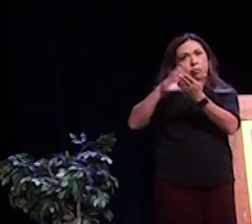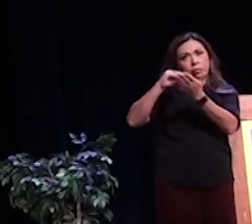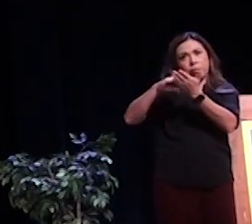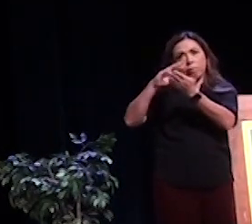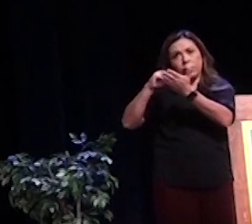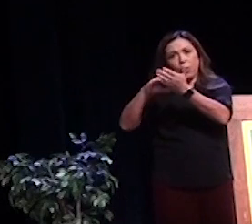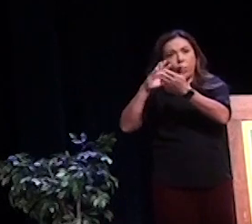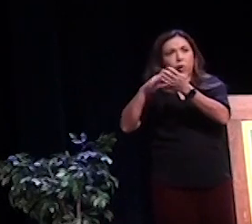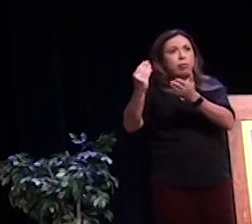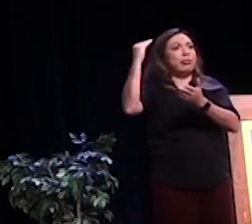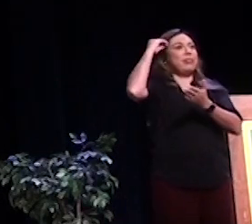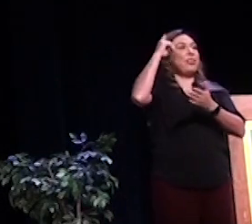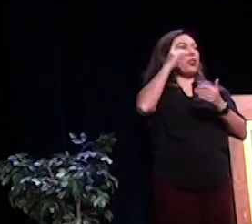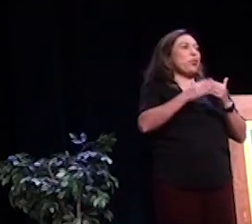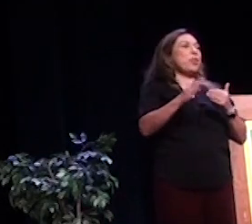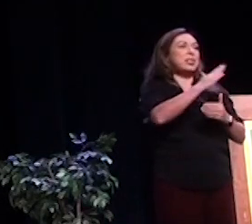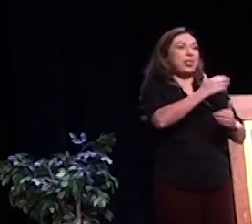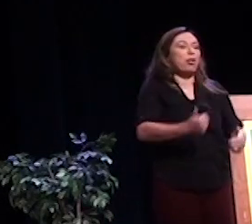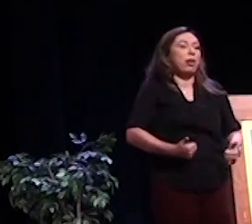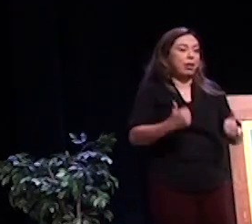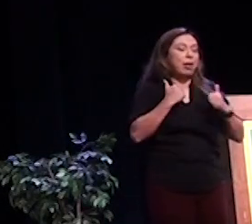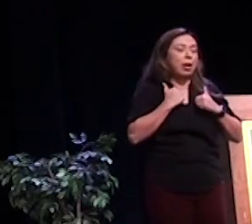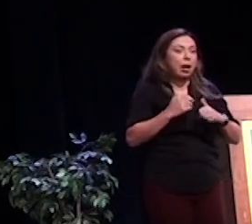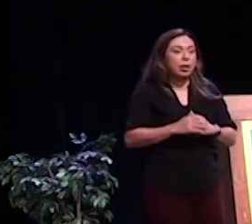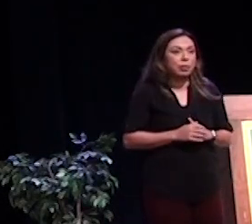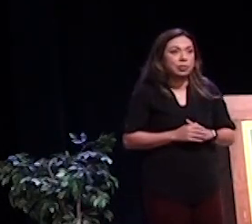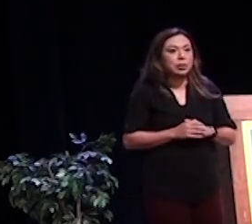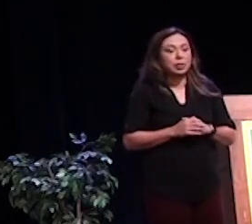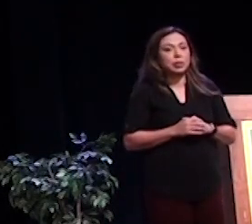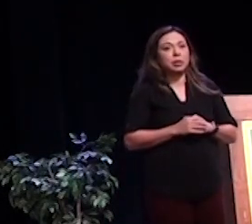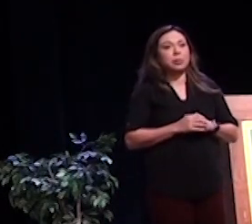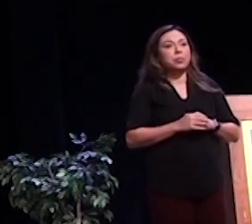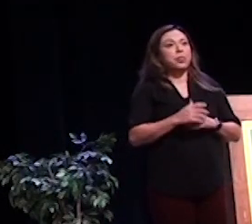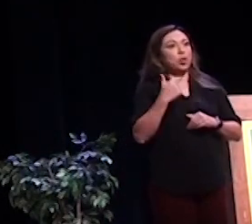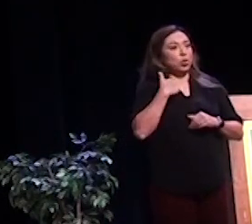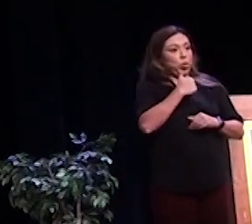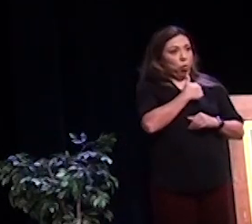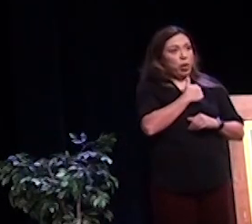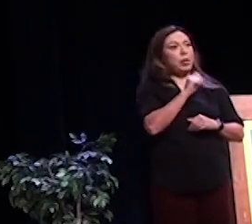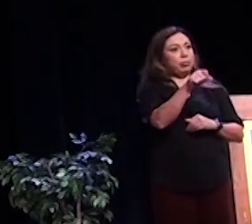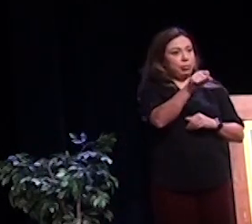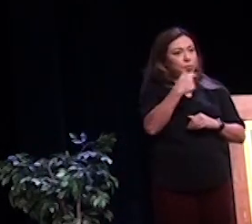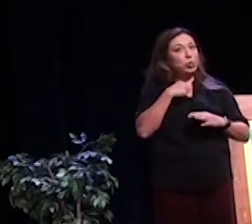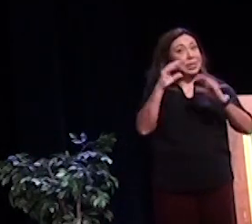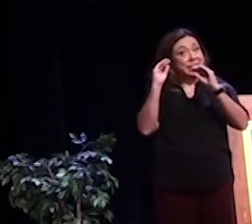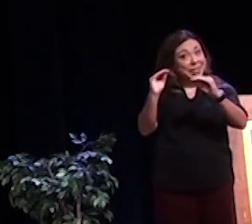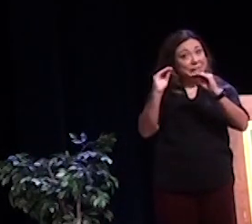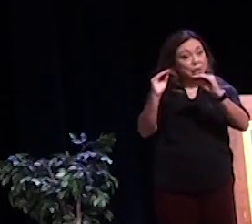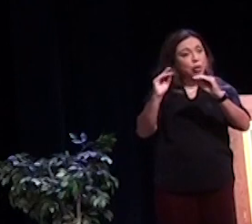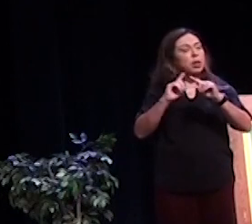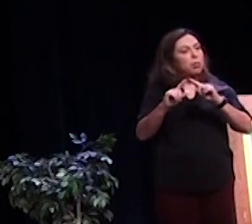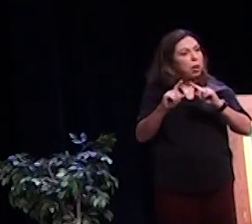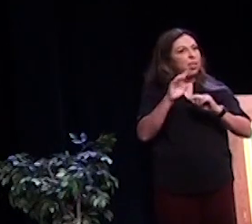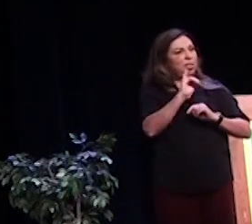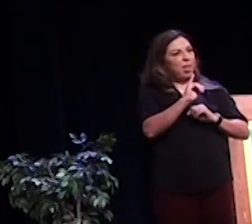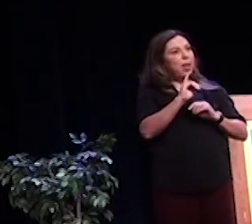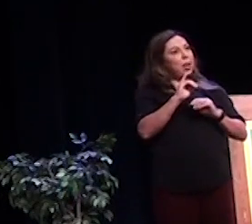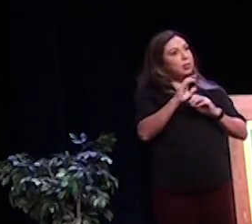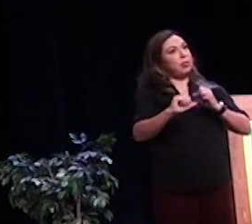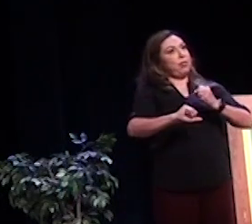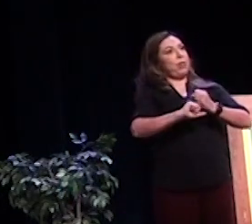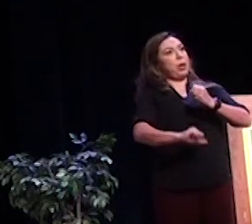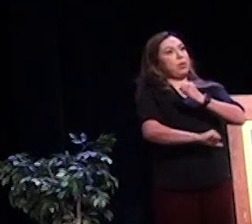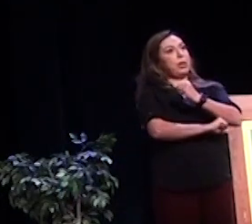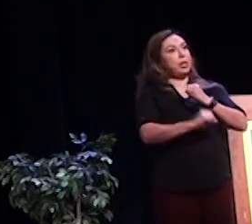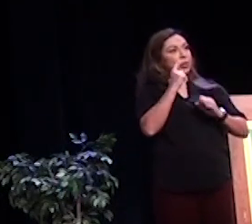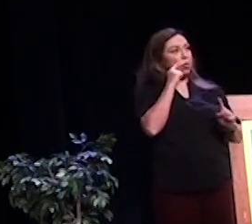of their lives. So we are not only teaching, but it's the foundation of what will